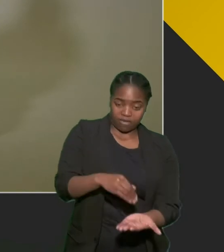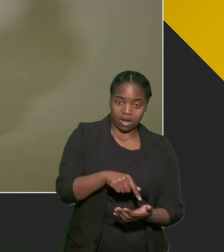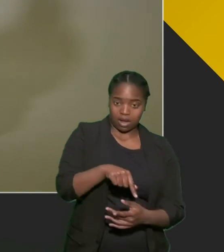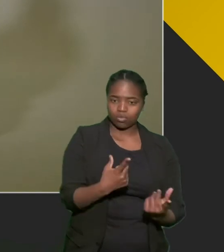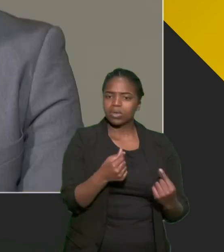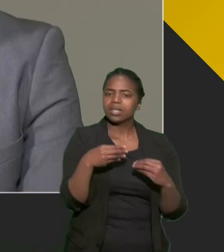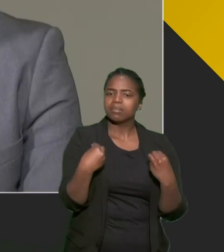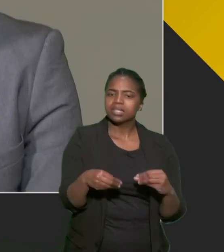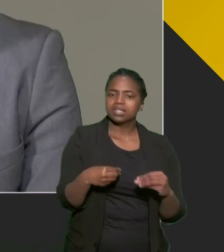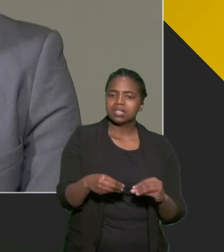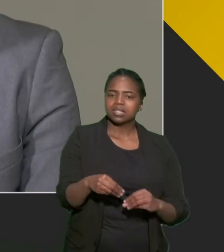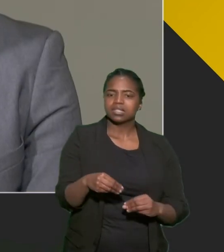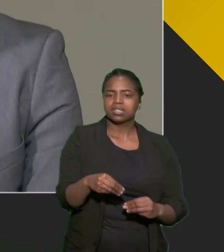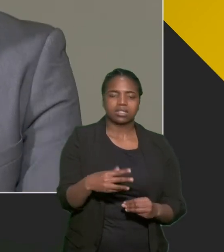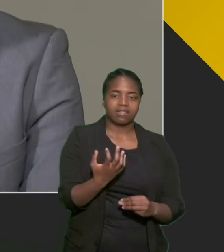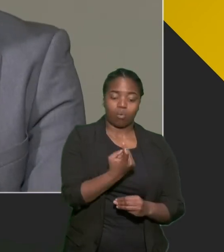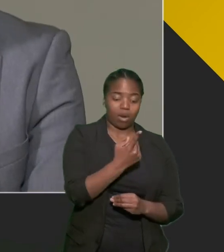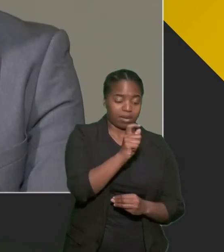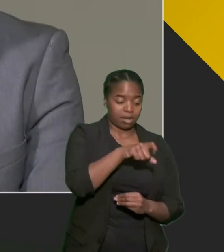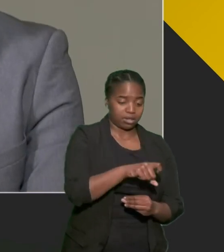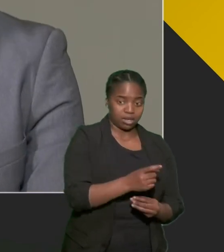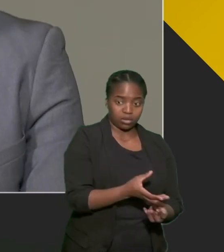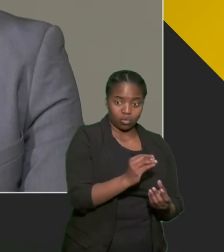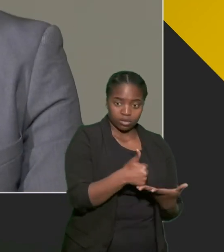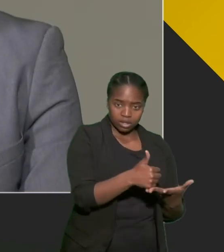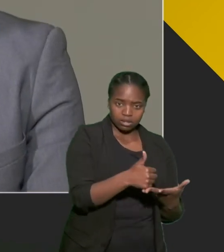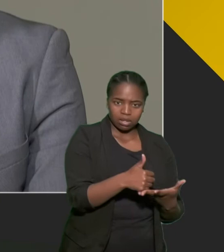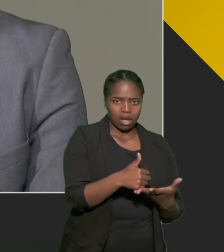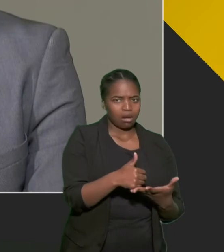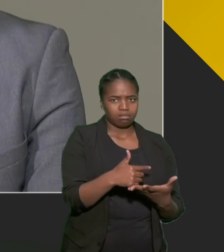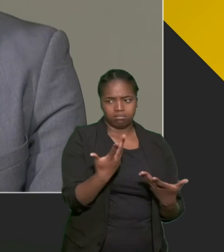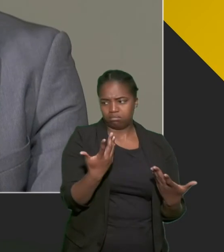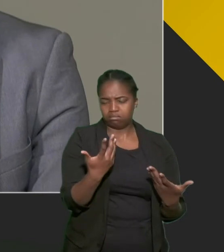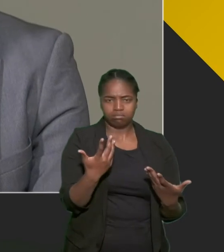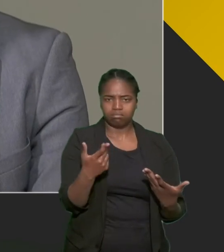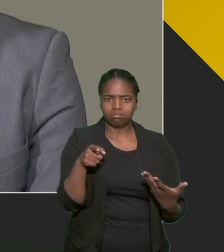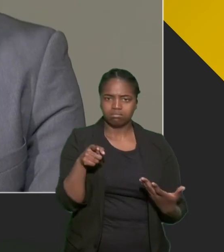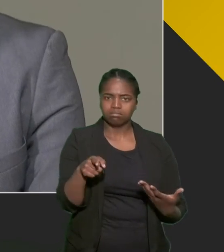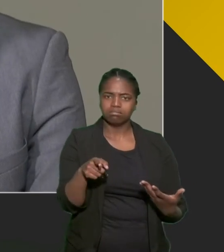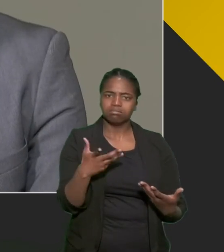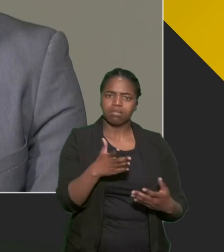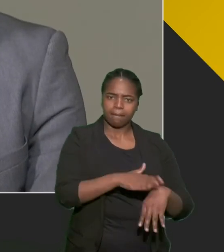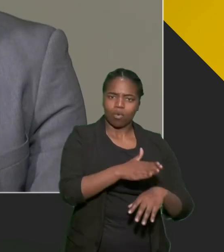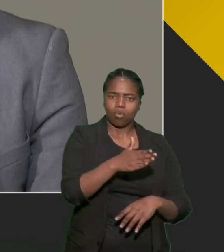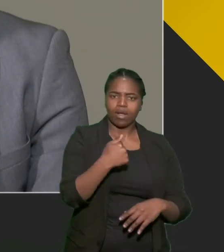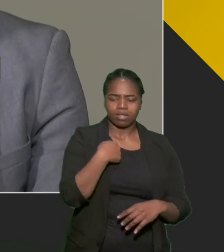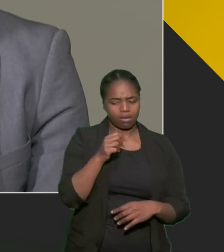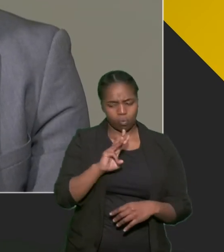business, 51% must benefit abantu bomdabu, 49% wena njenge-investor ebuya e-West.